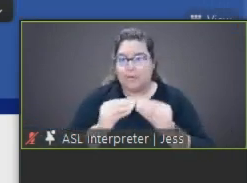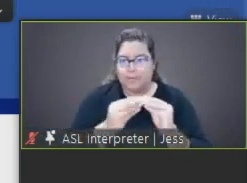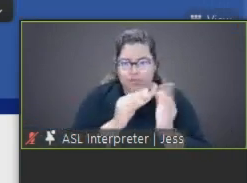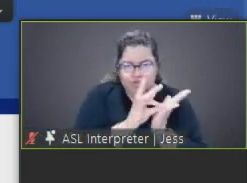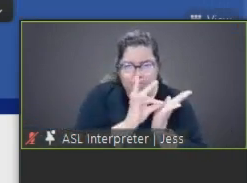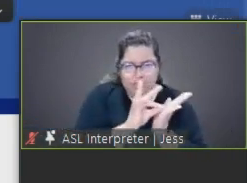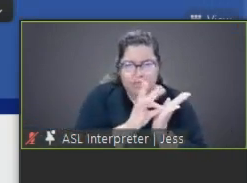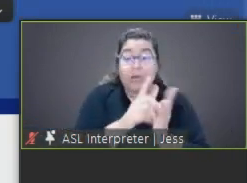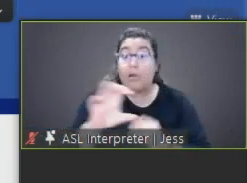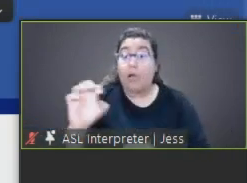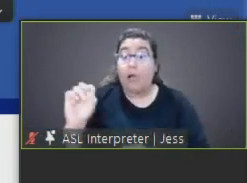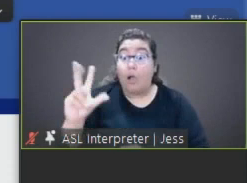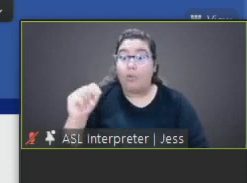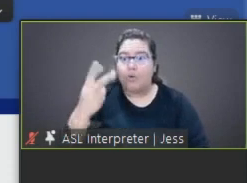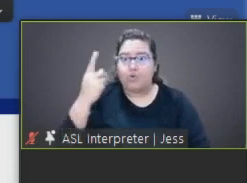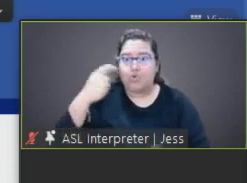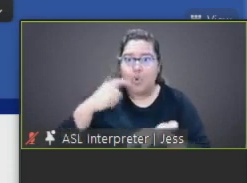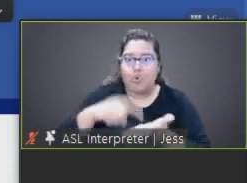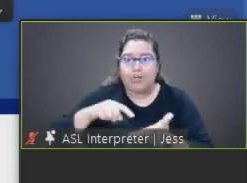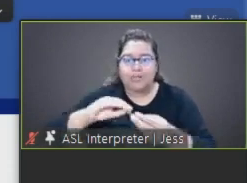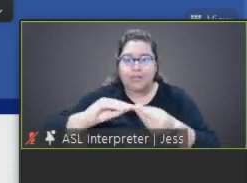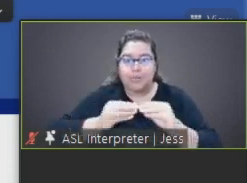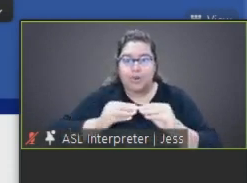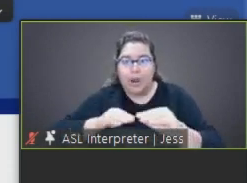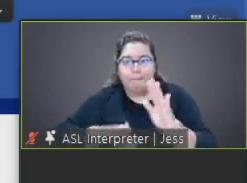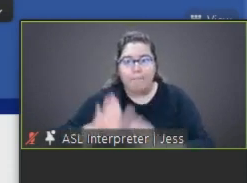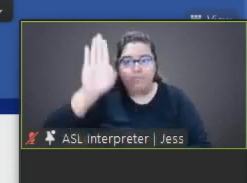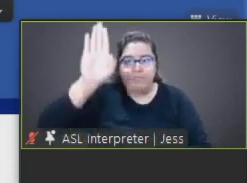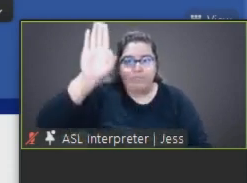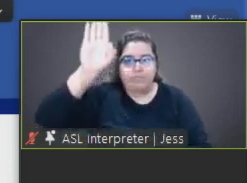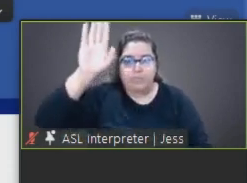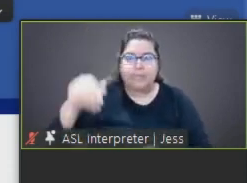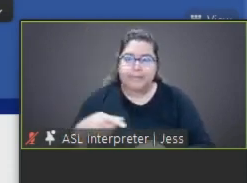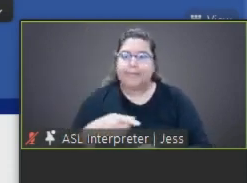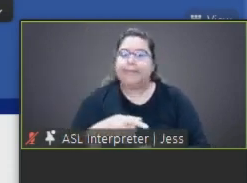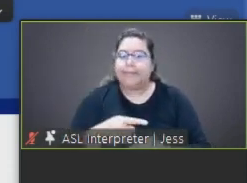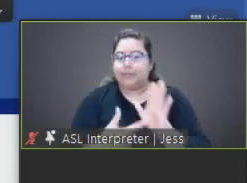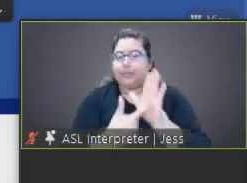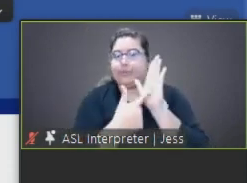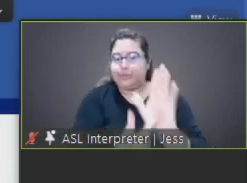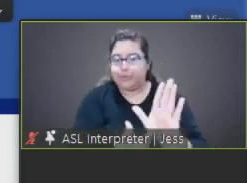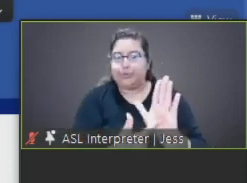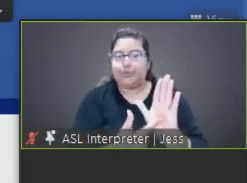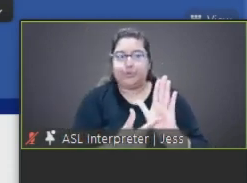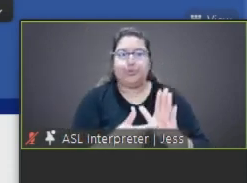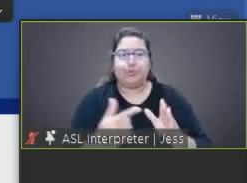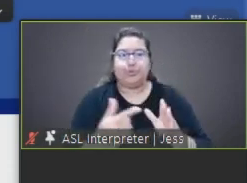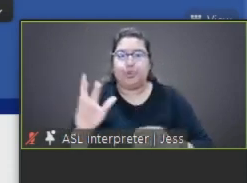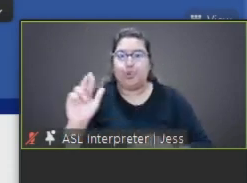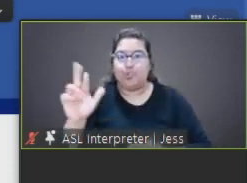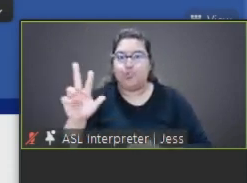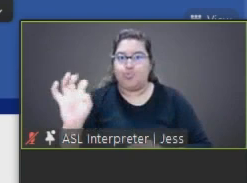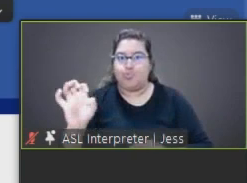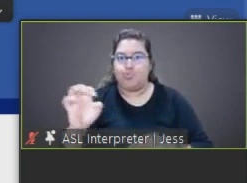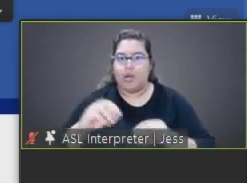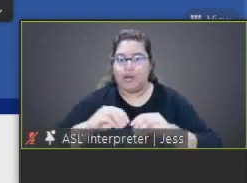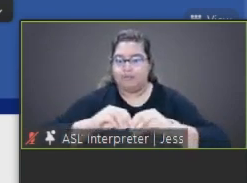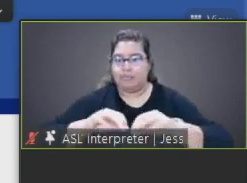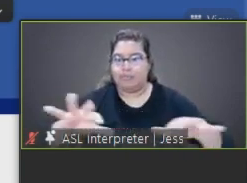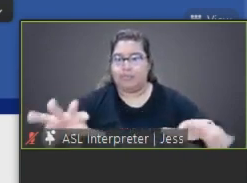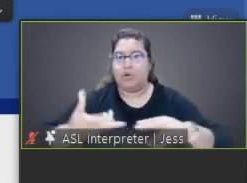a really rapid increase in that value, again, suggesting increasing rates of transmission of the RSV